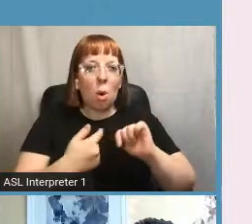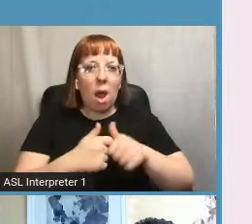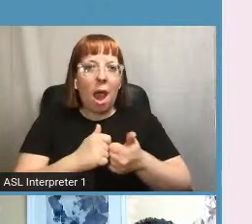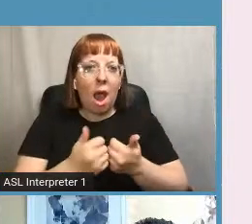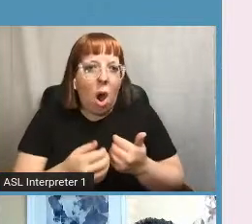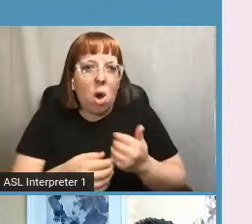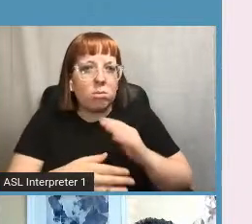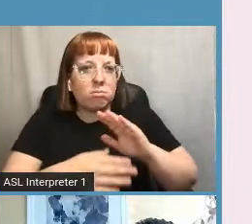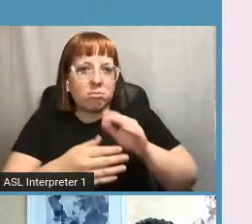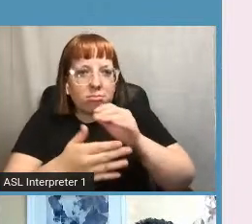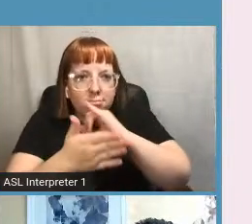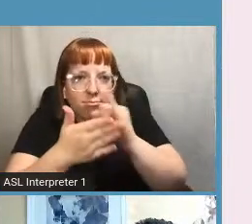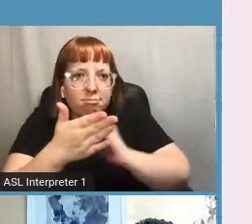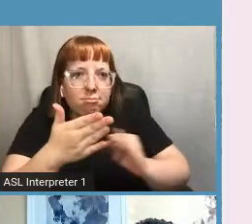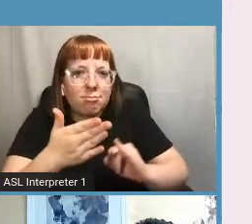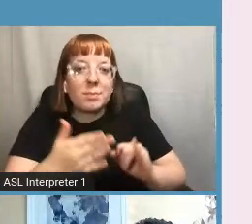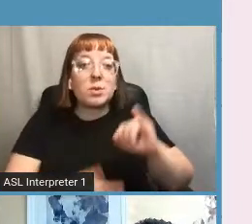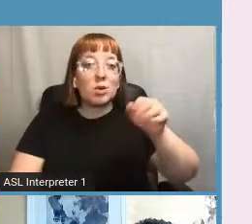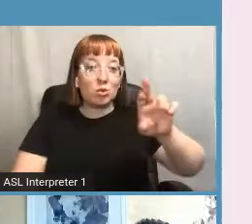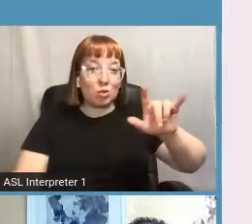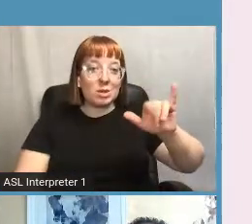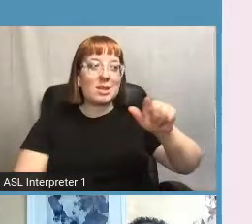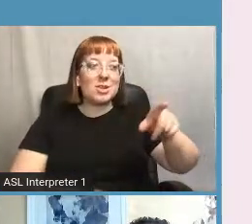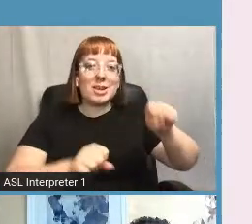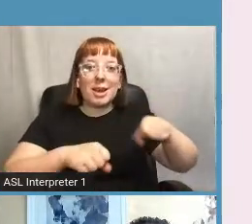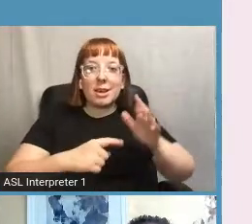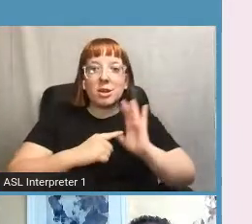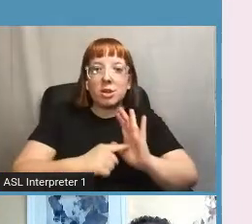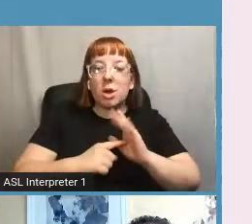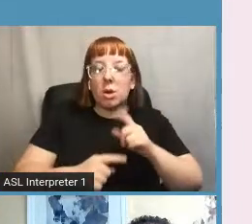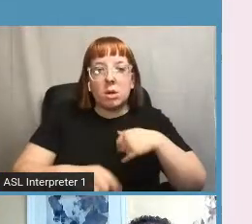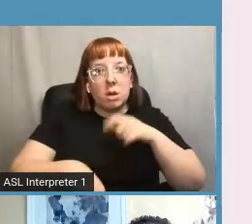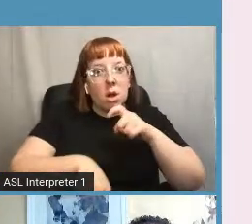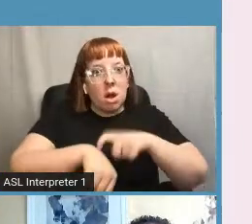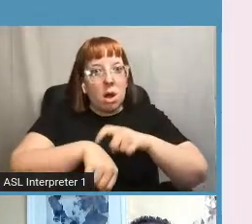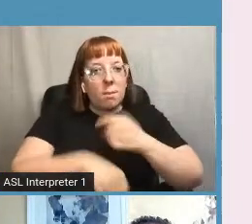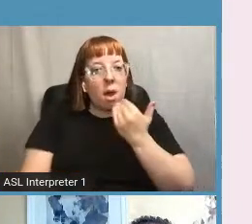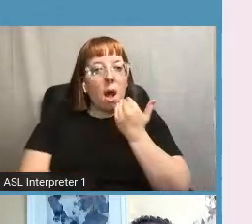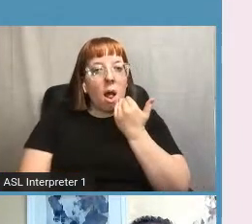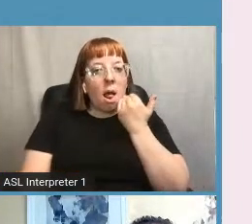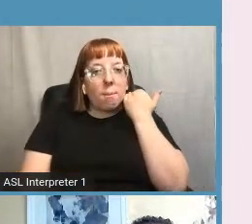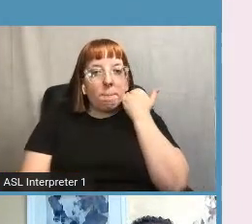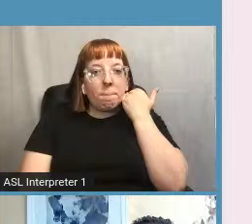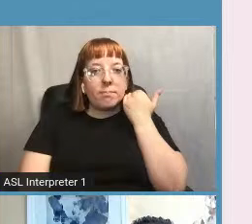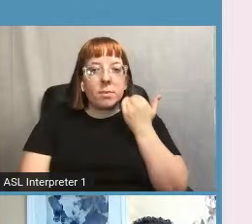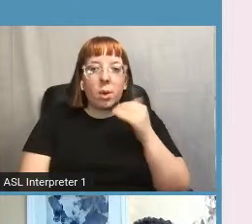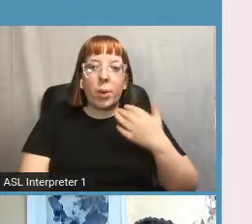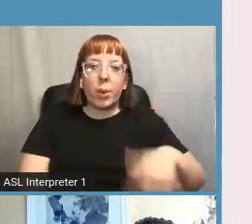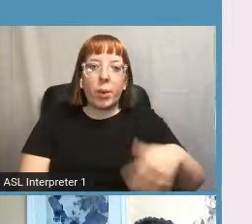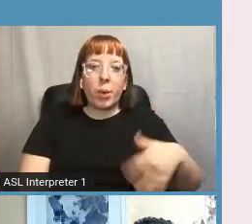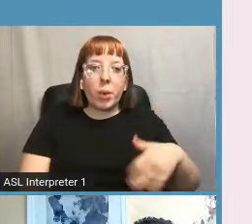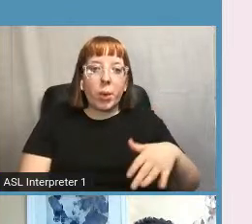actually show how time intensive it was to create each of these prints.